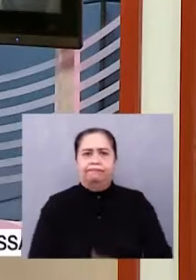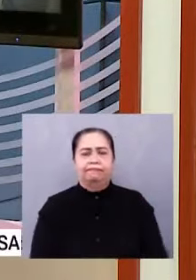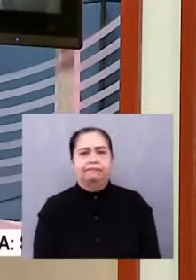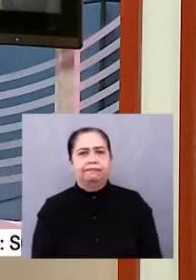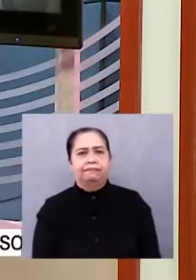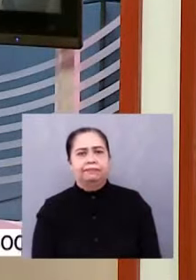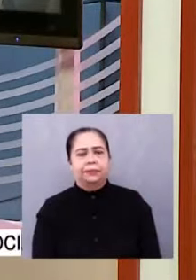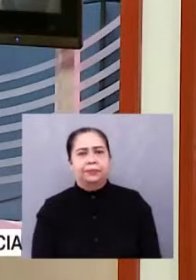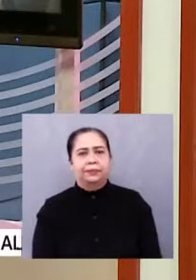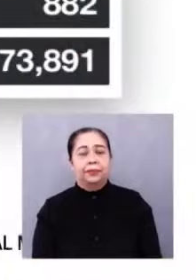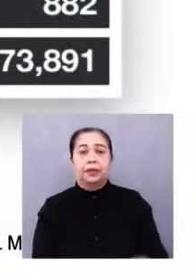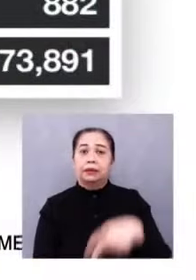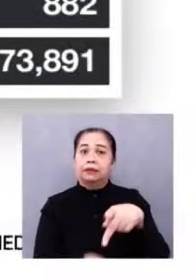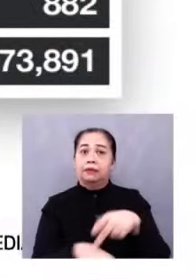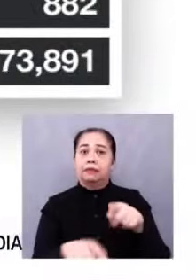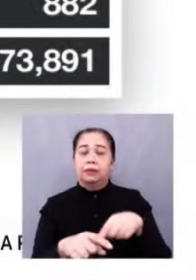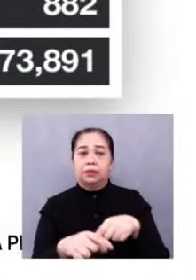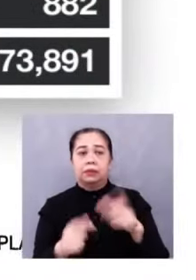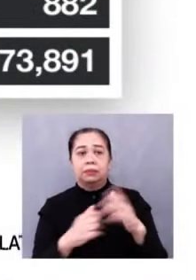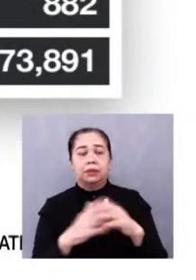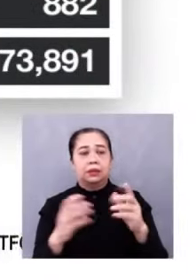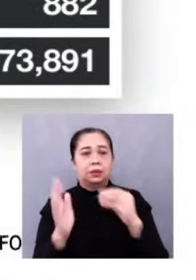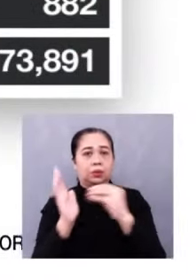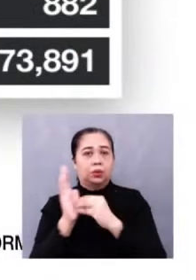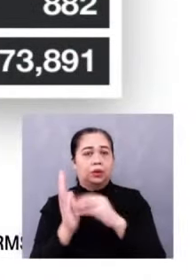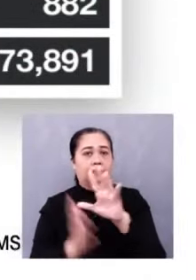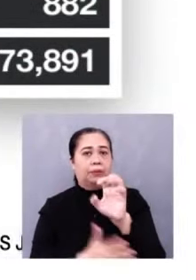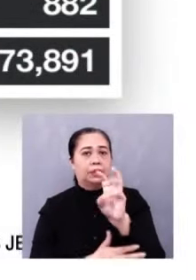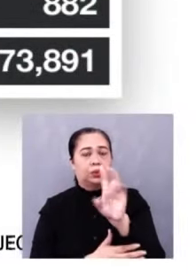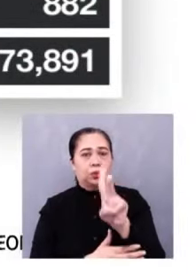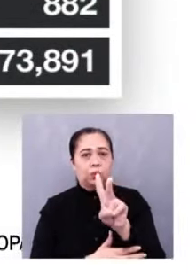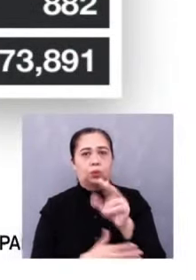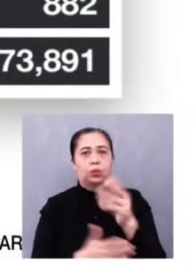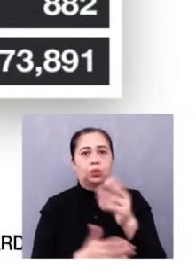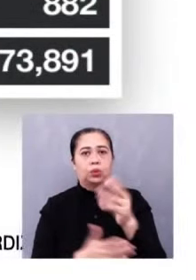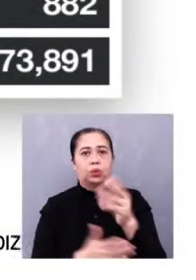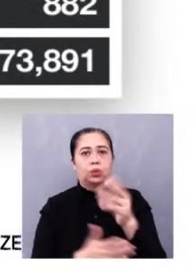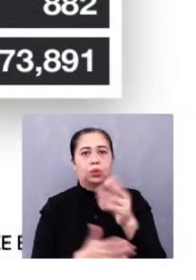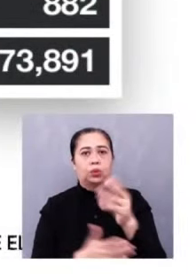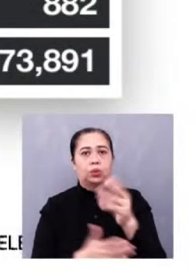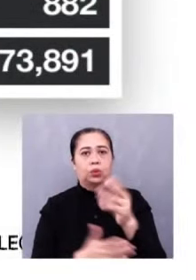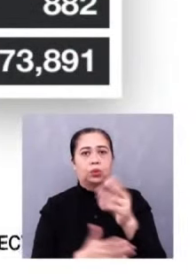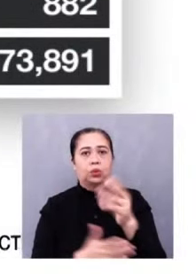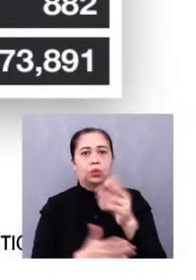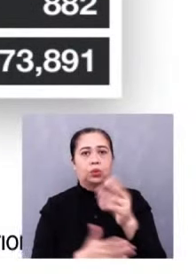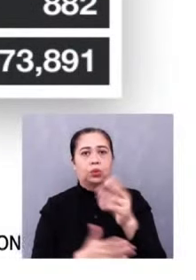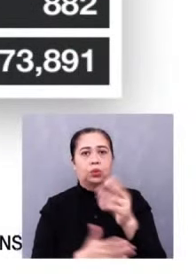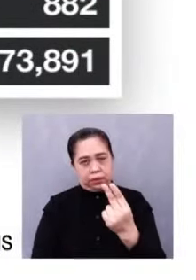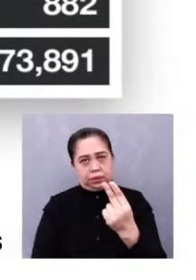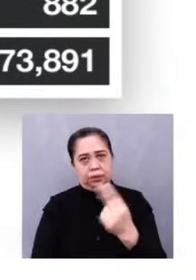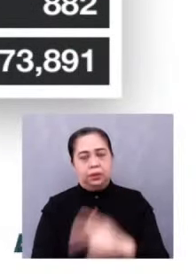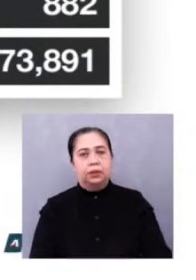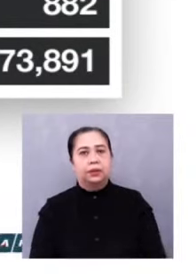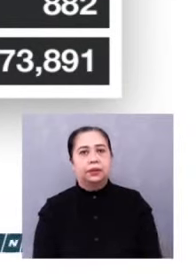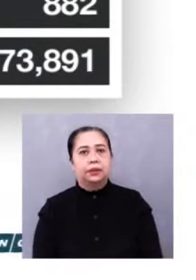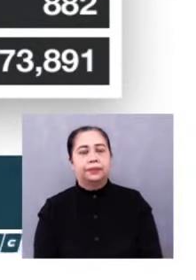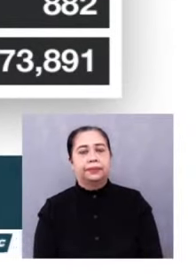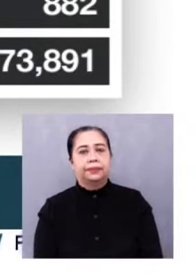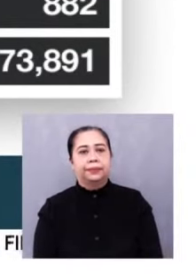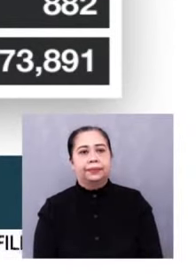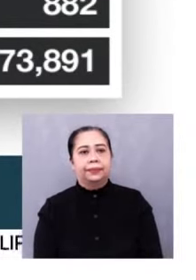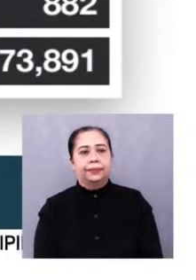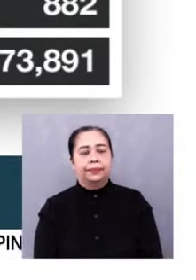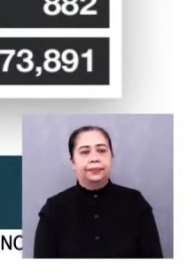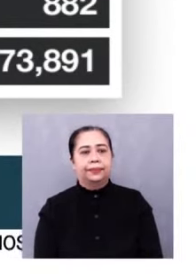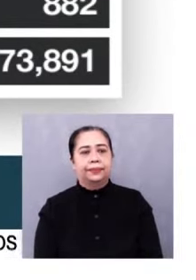Well, the Philippines logged 562 new COVID infections Thursday. This is the fourth straight day that new COVID cases in the country